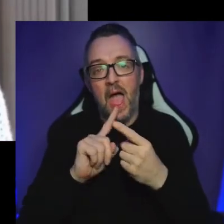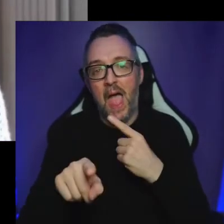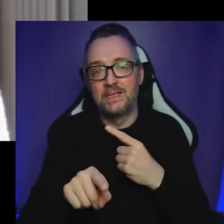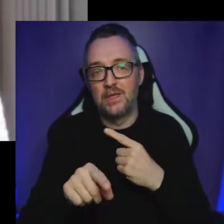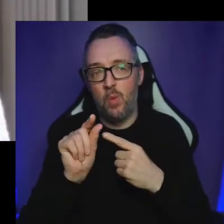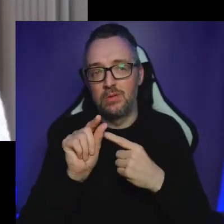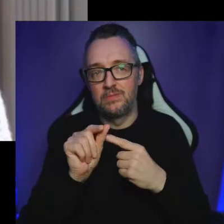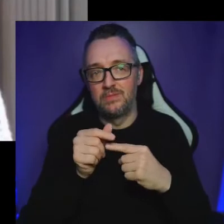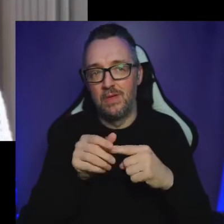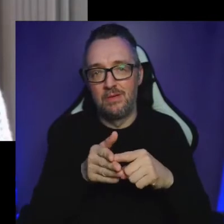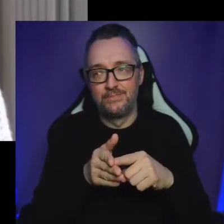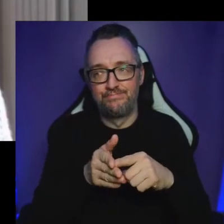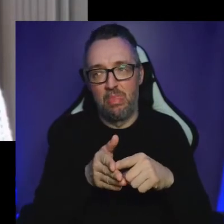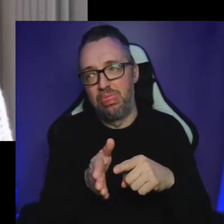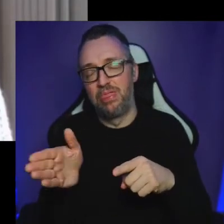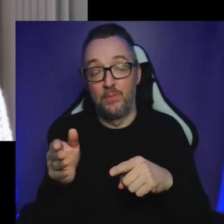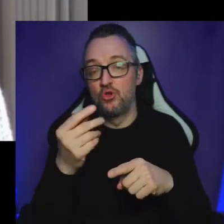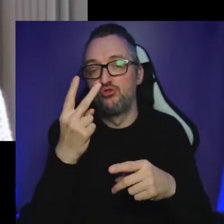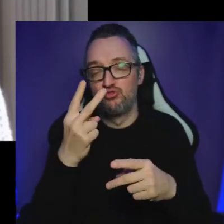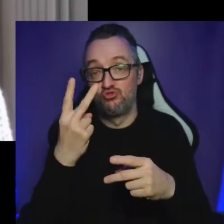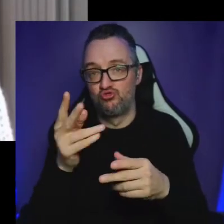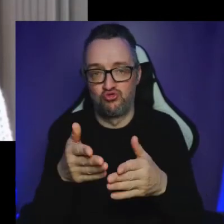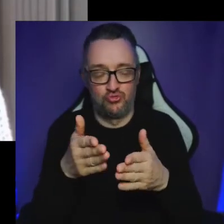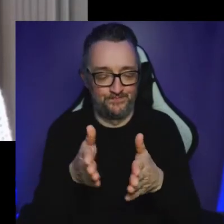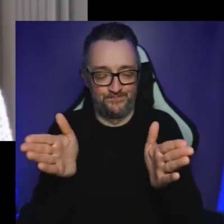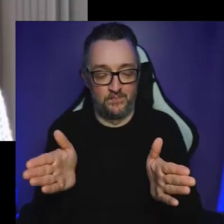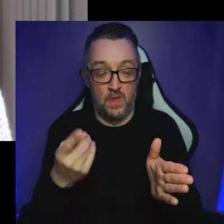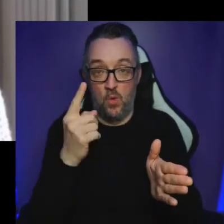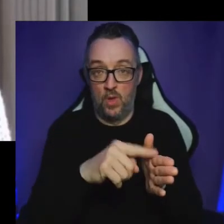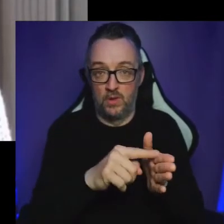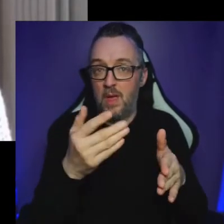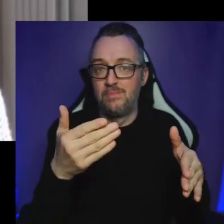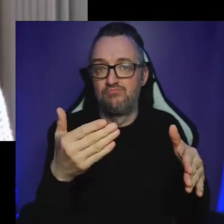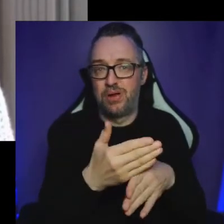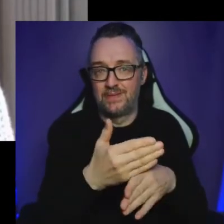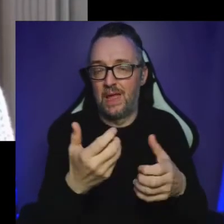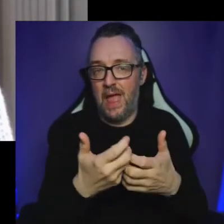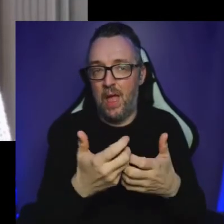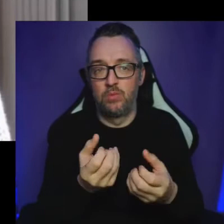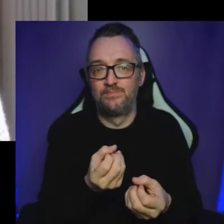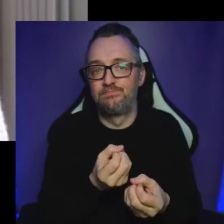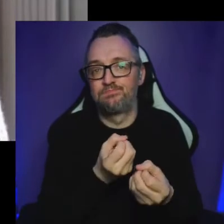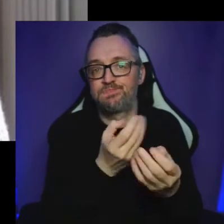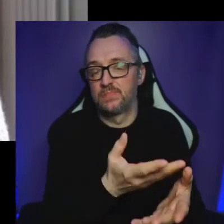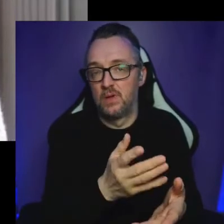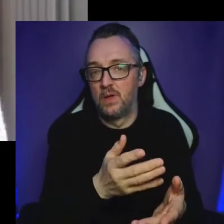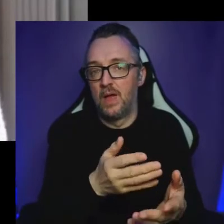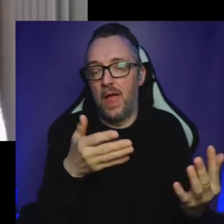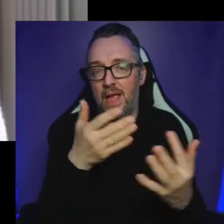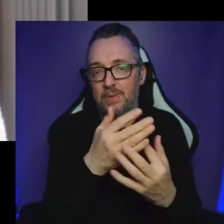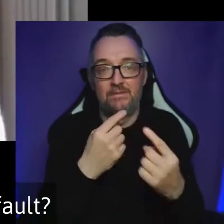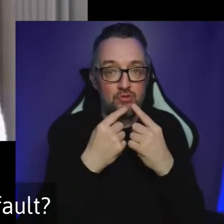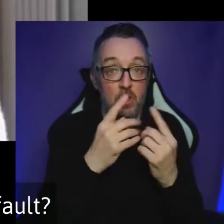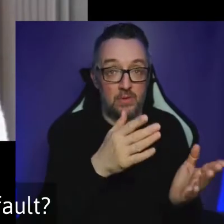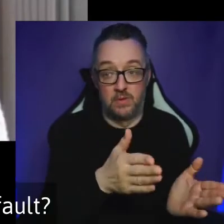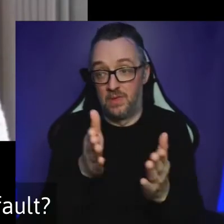convoluted way. I think there's two sides to this. I think there's one side which is the practical, how do we provide accessible information? I think the flip side, or the other side of